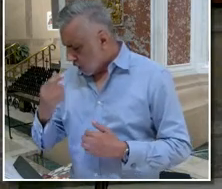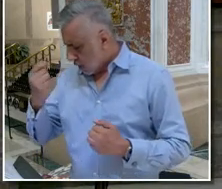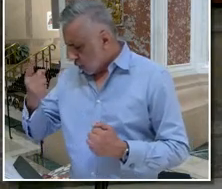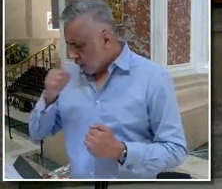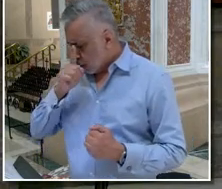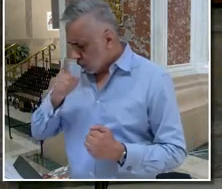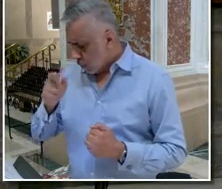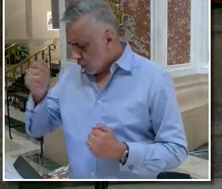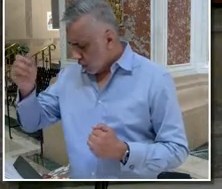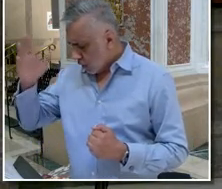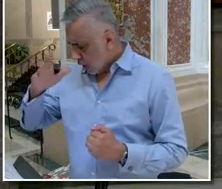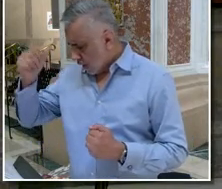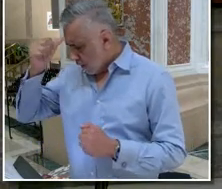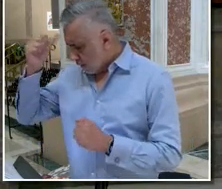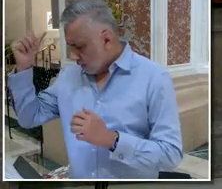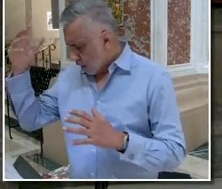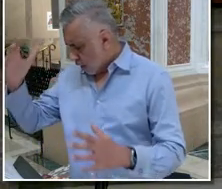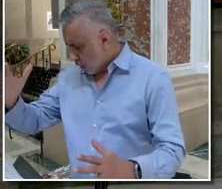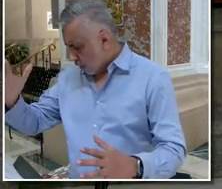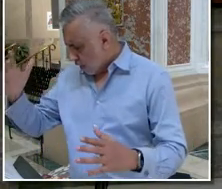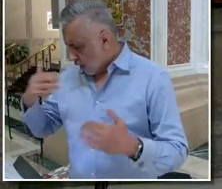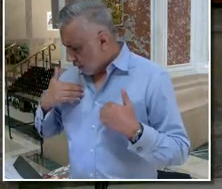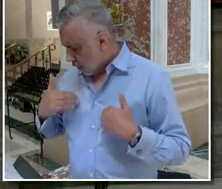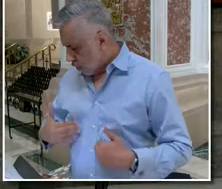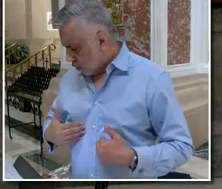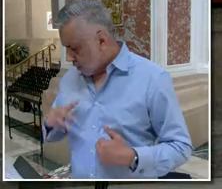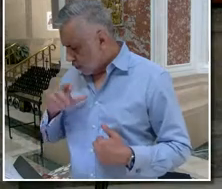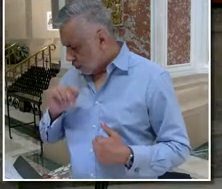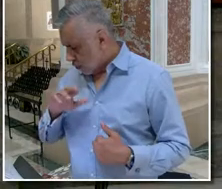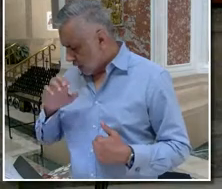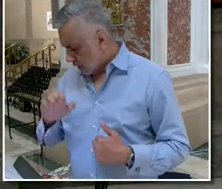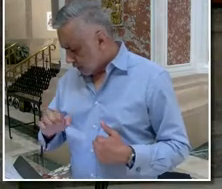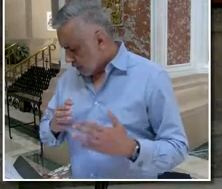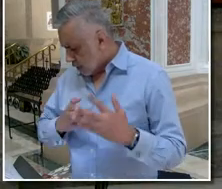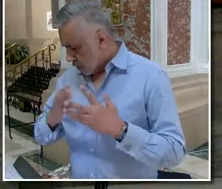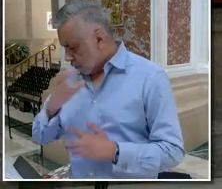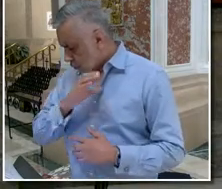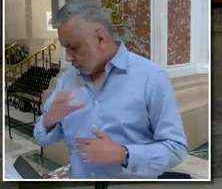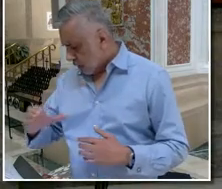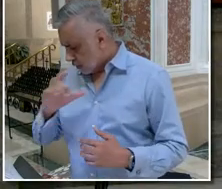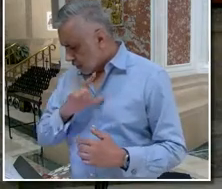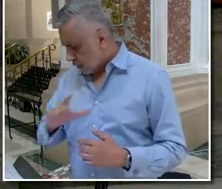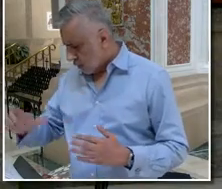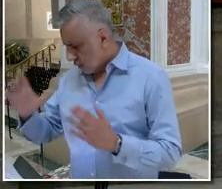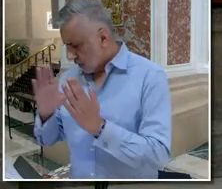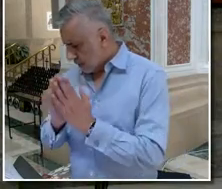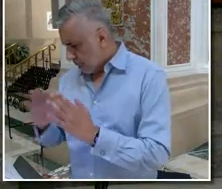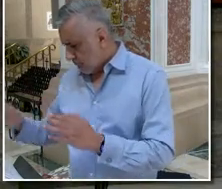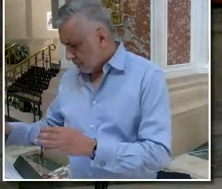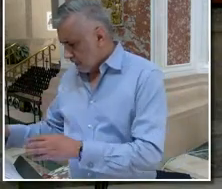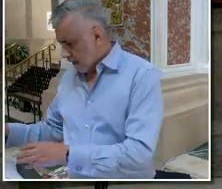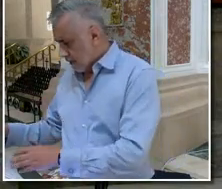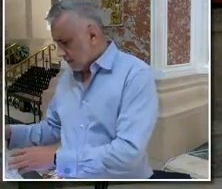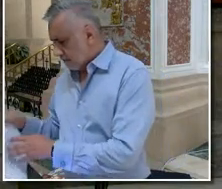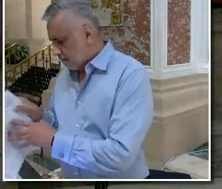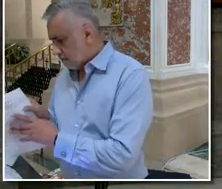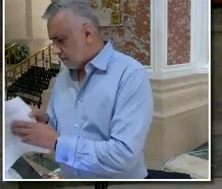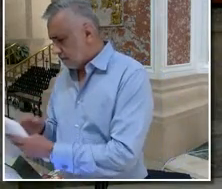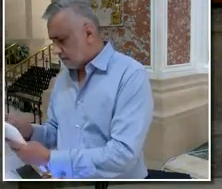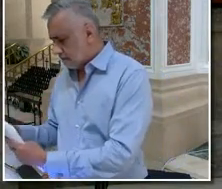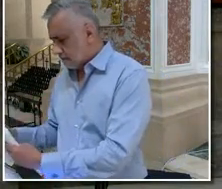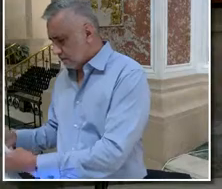true God and Father of our human race, through Christ our Lord. Amen.